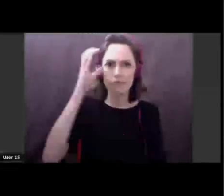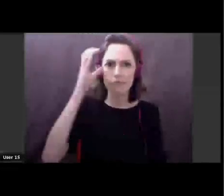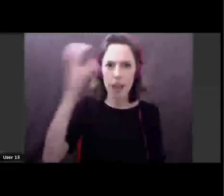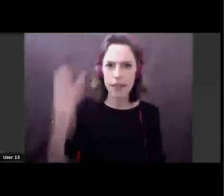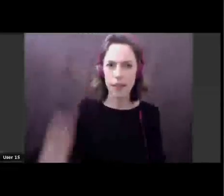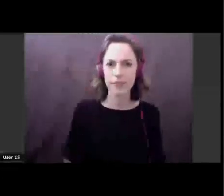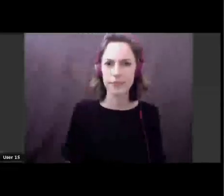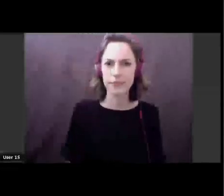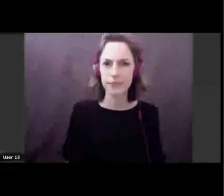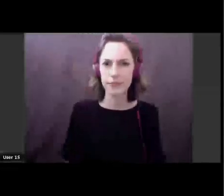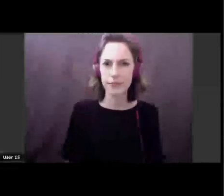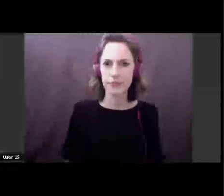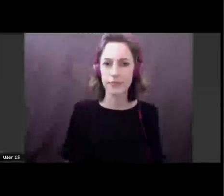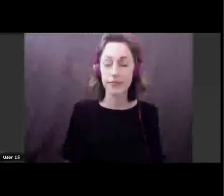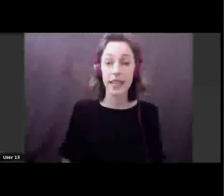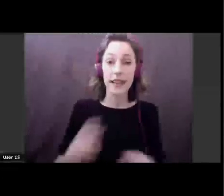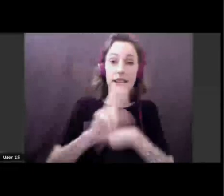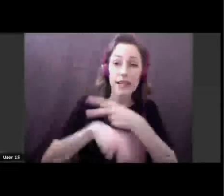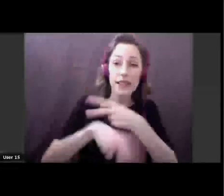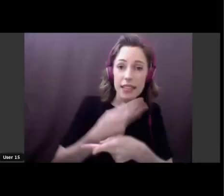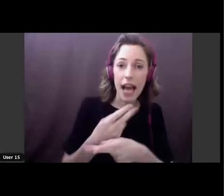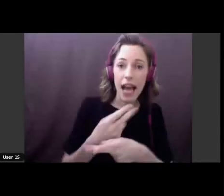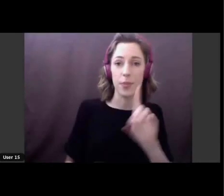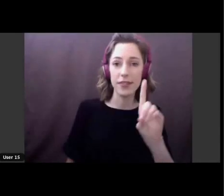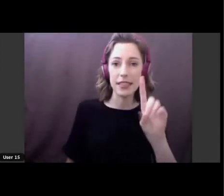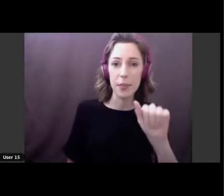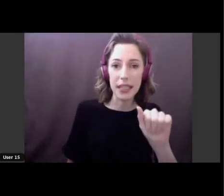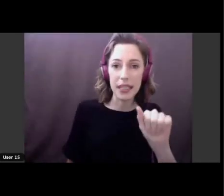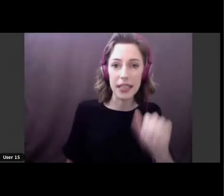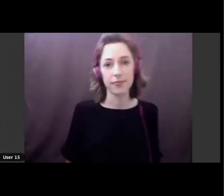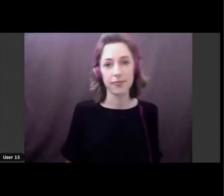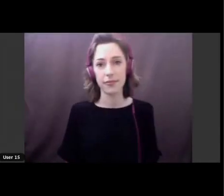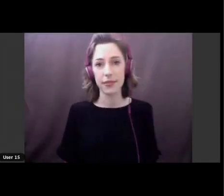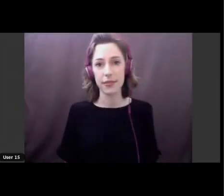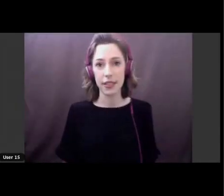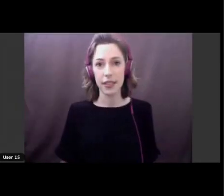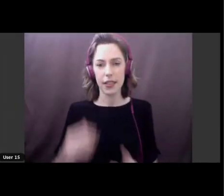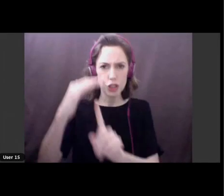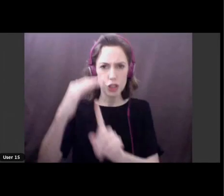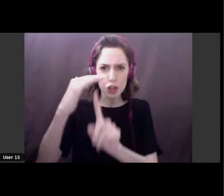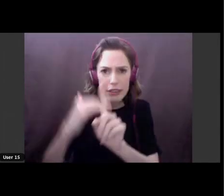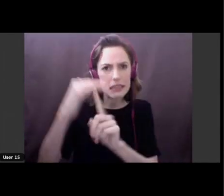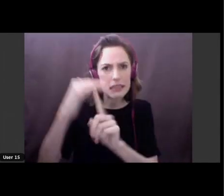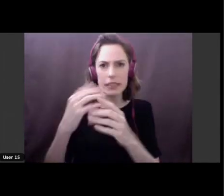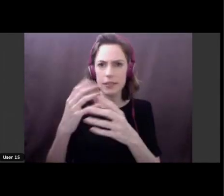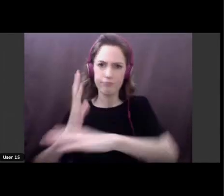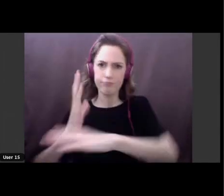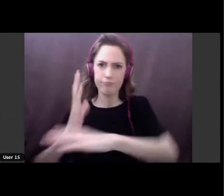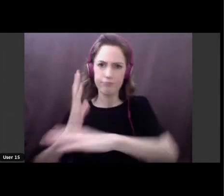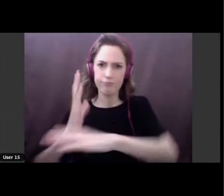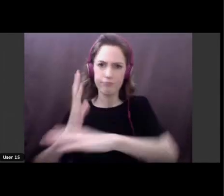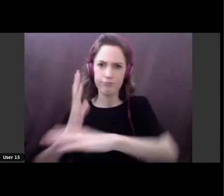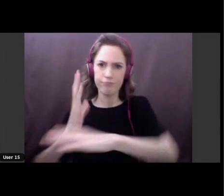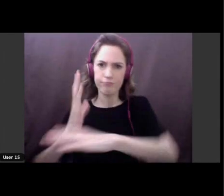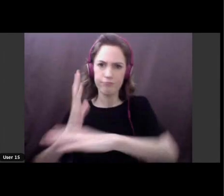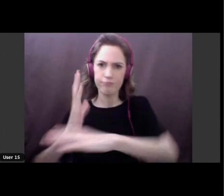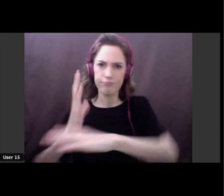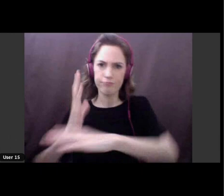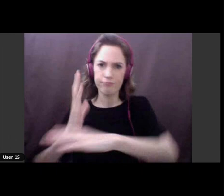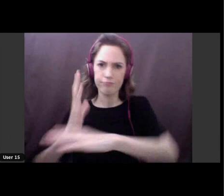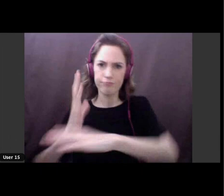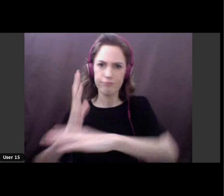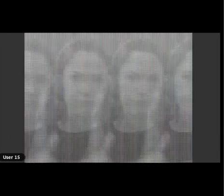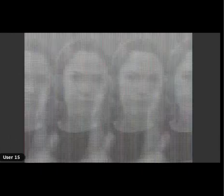disability, and as we said before, the number of purposes. So we need to really sort all these things out to make sure that we're aligning that disability